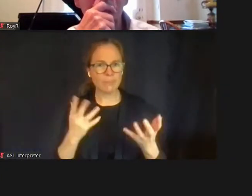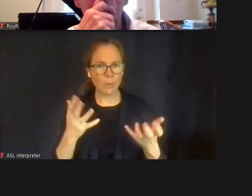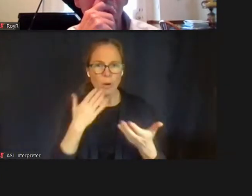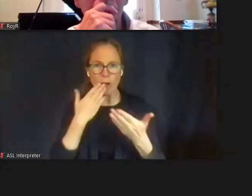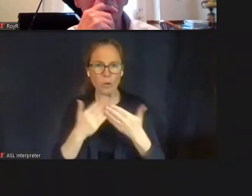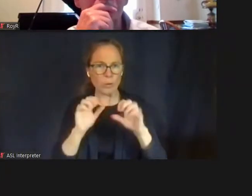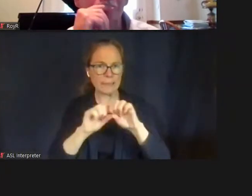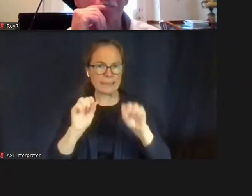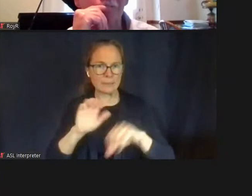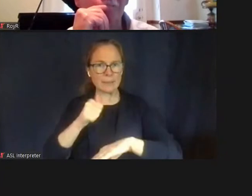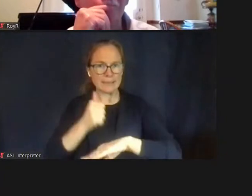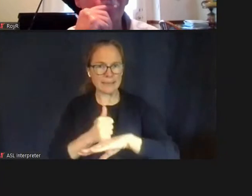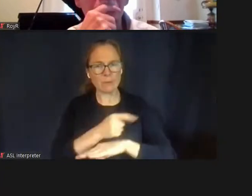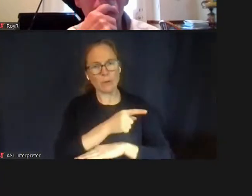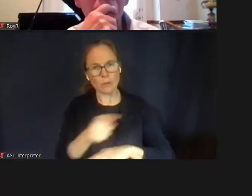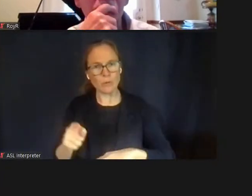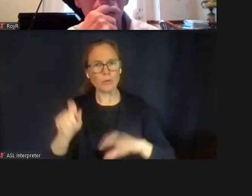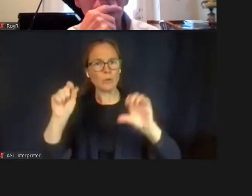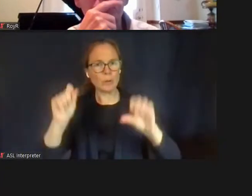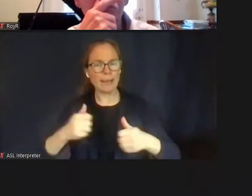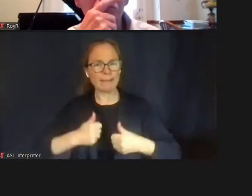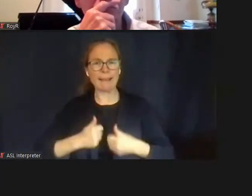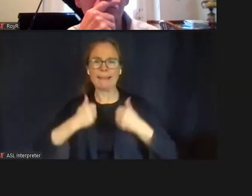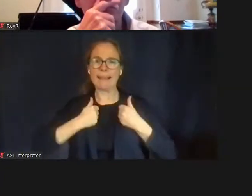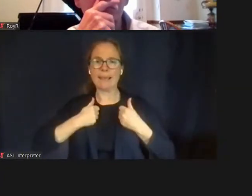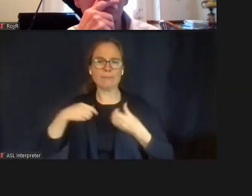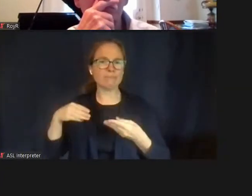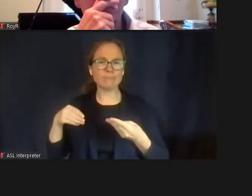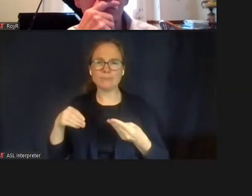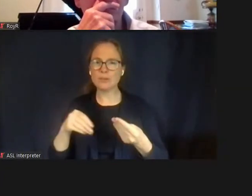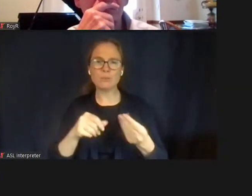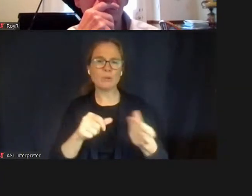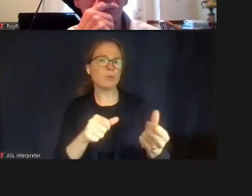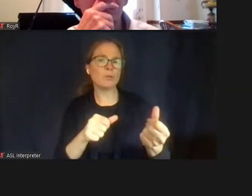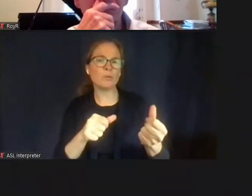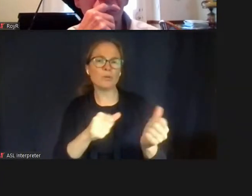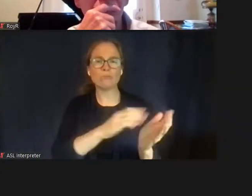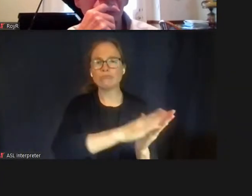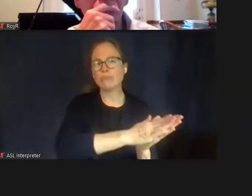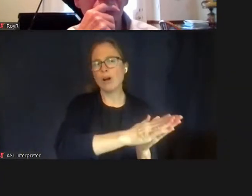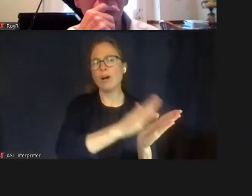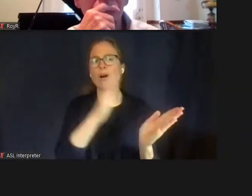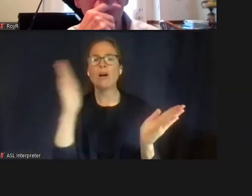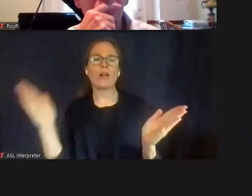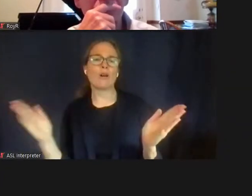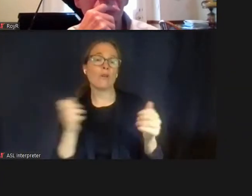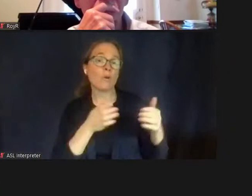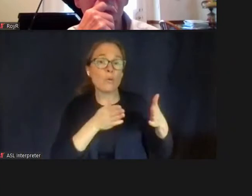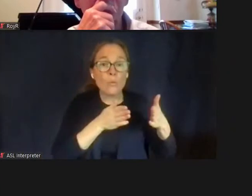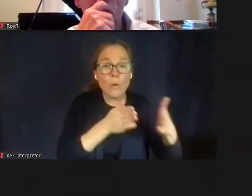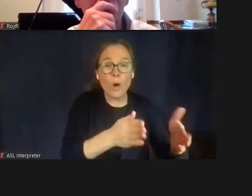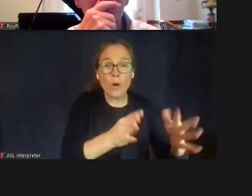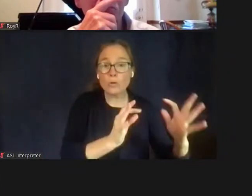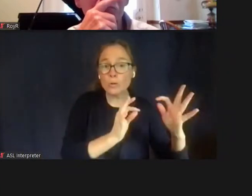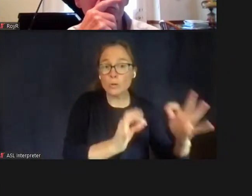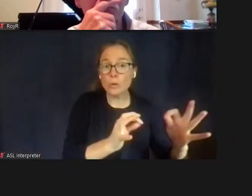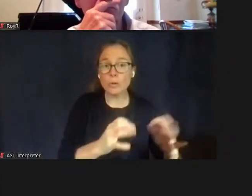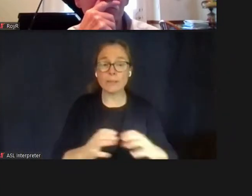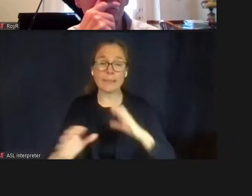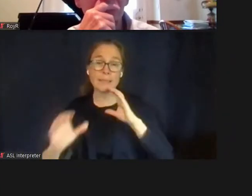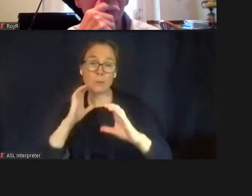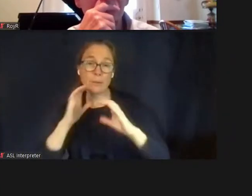that you can live your life seamlessly. Everything from roads, communication